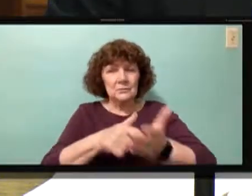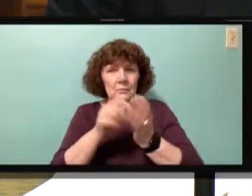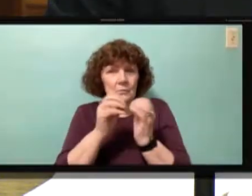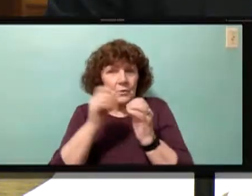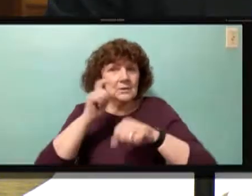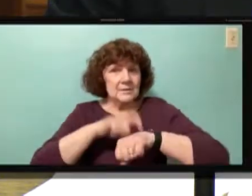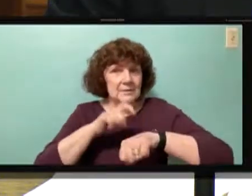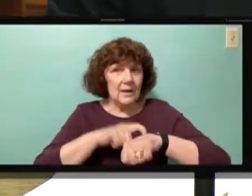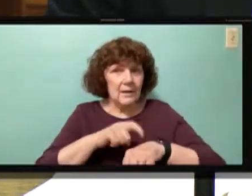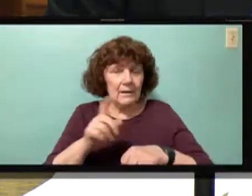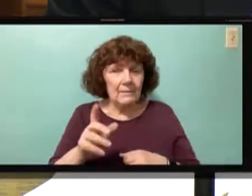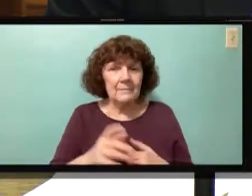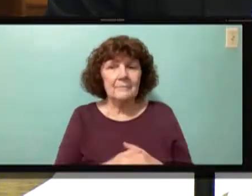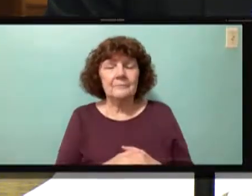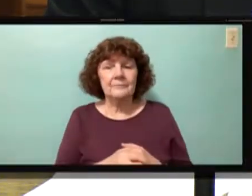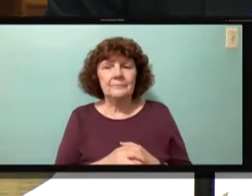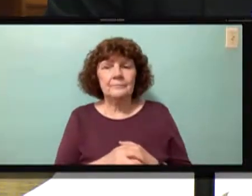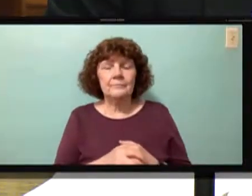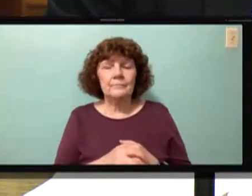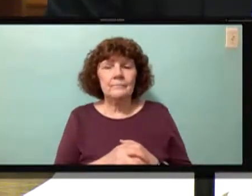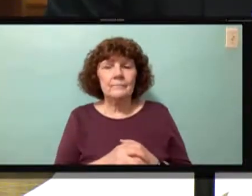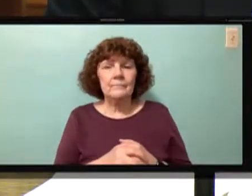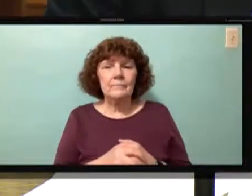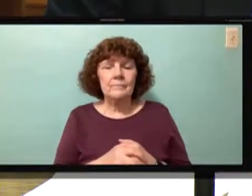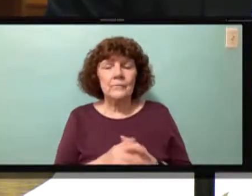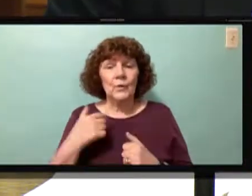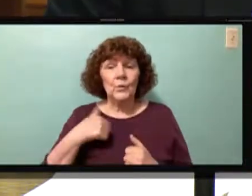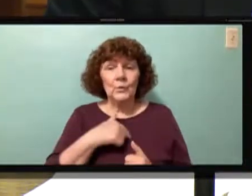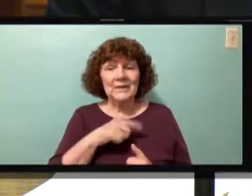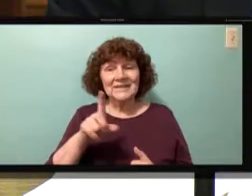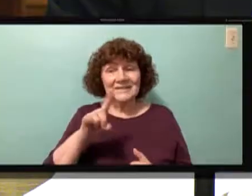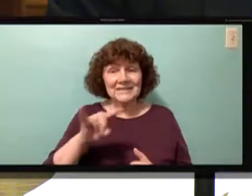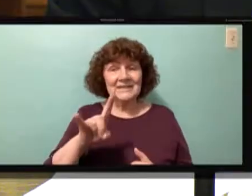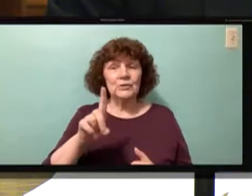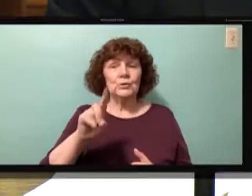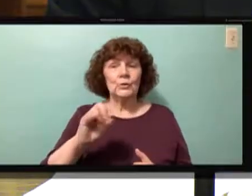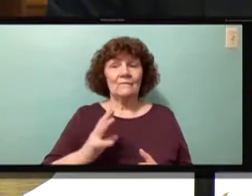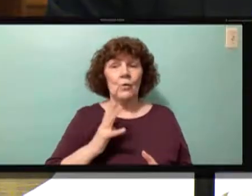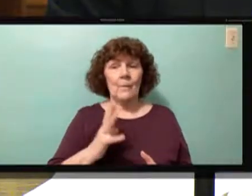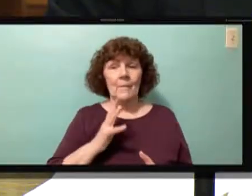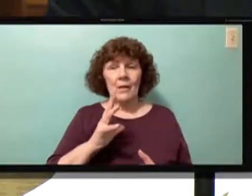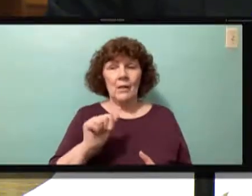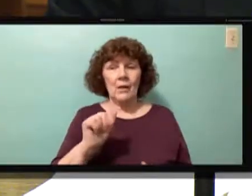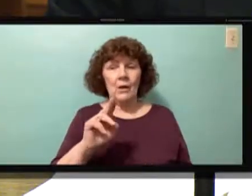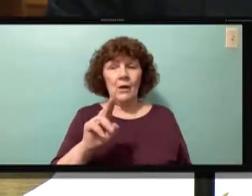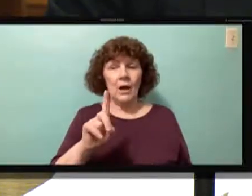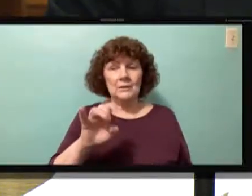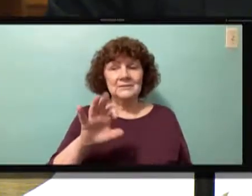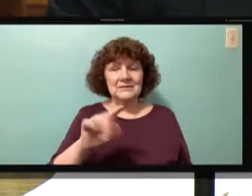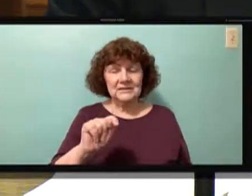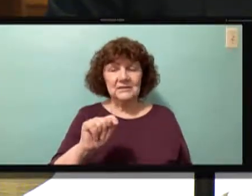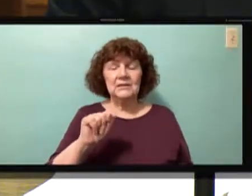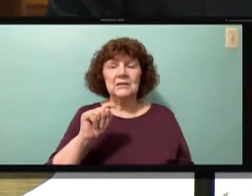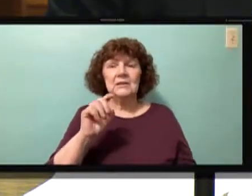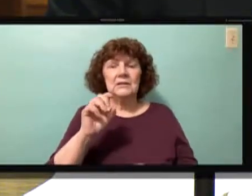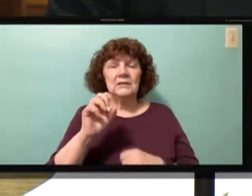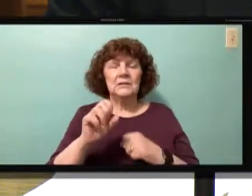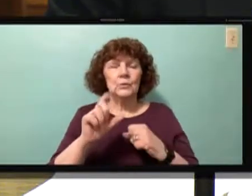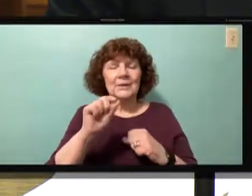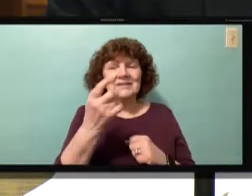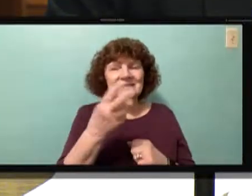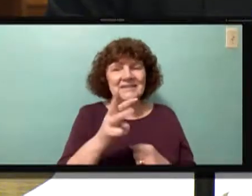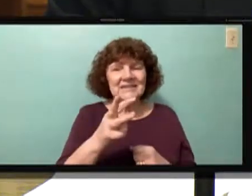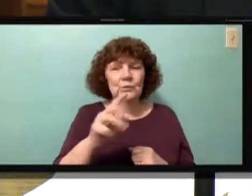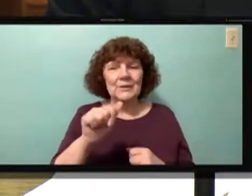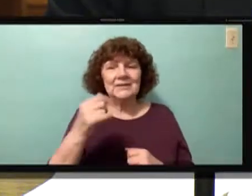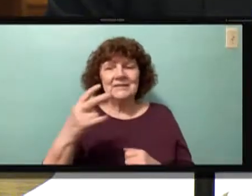some answers. We did do a formal audit which reviewed years 2016, 2017, and 2018 and was